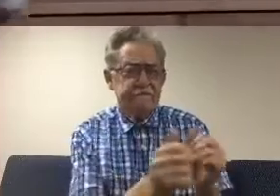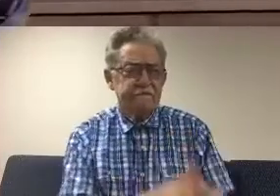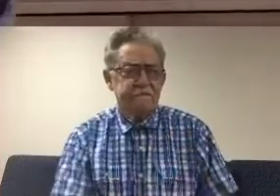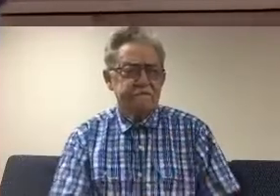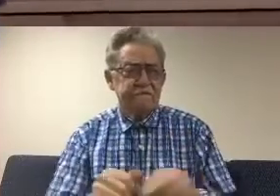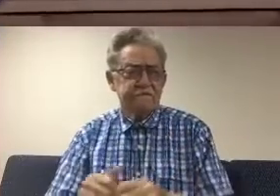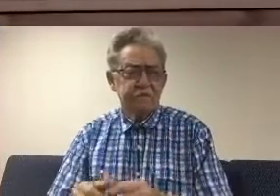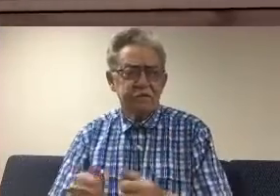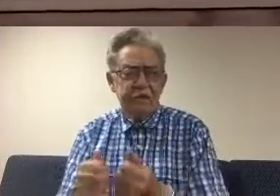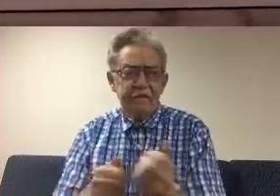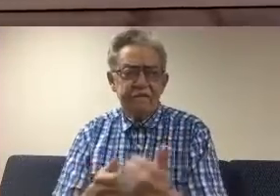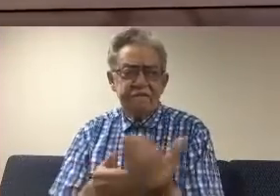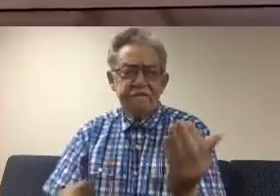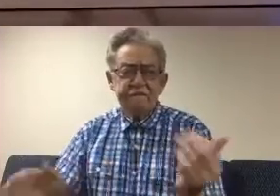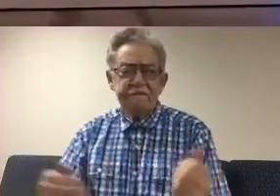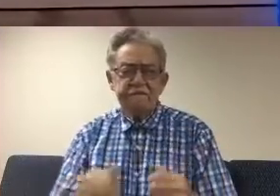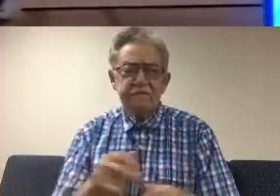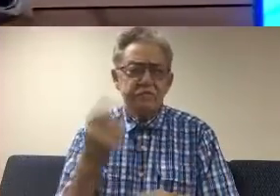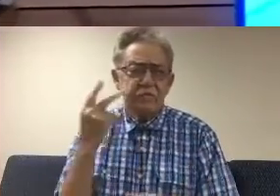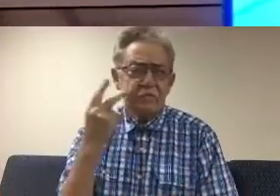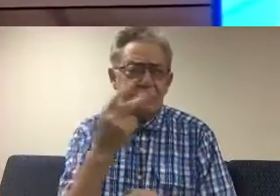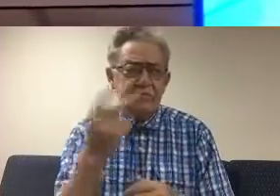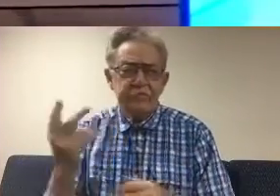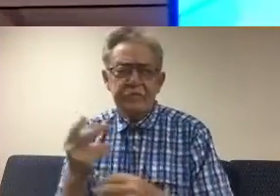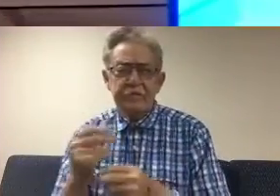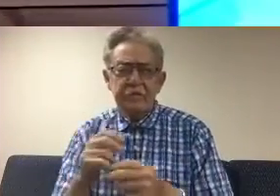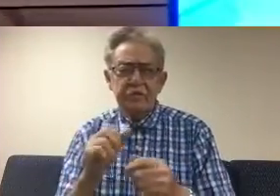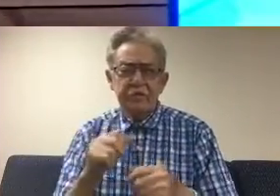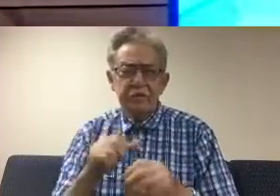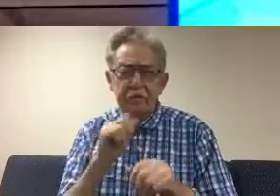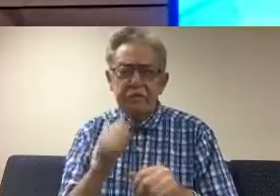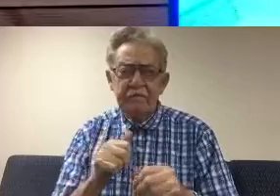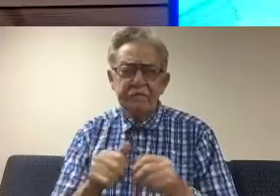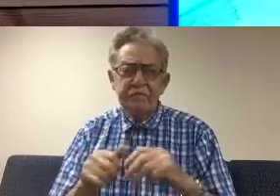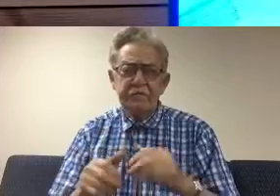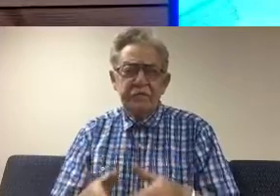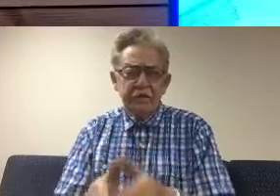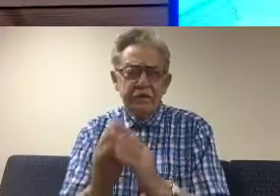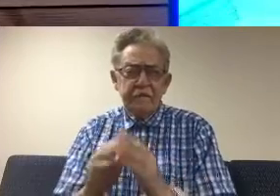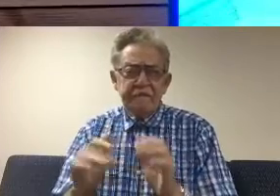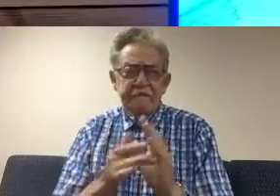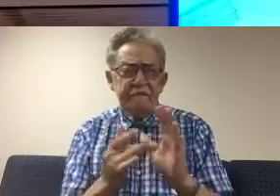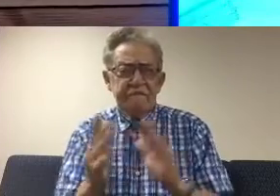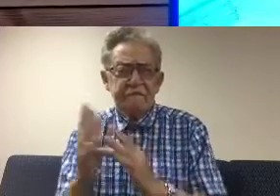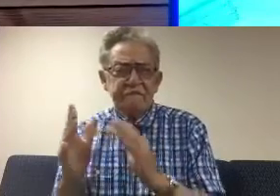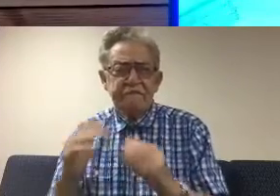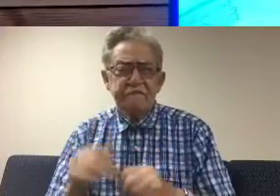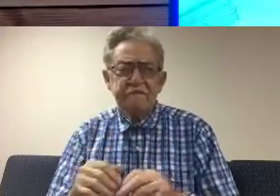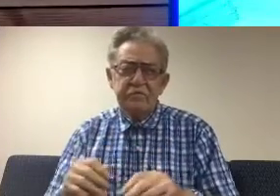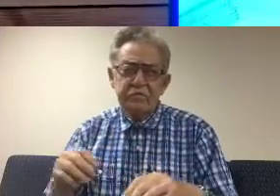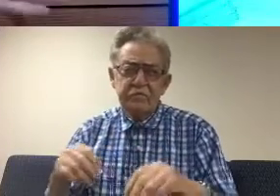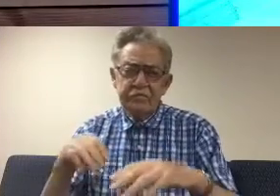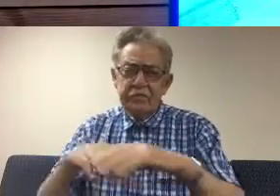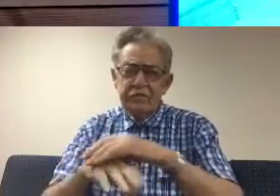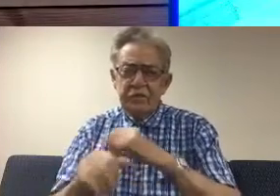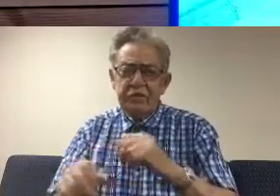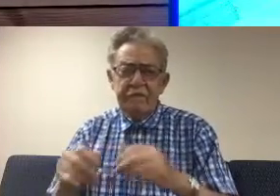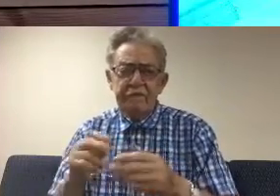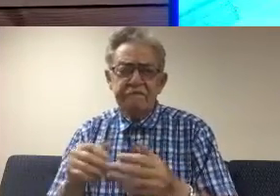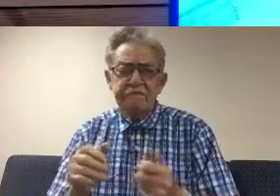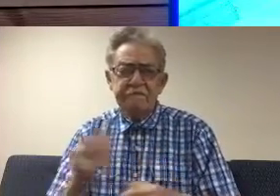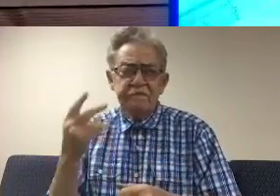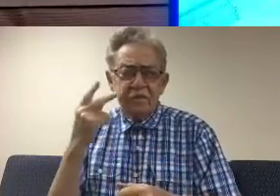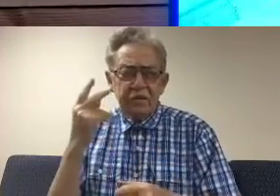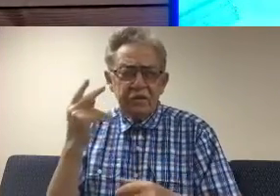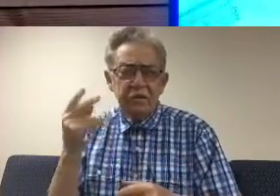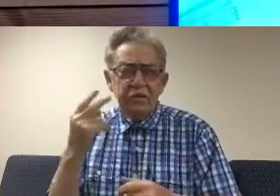and everybody in sight and would not even allow Jesus, if he could, to make what he saw